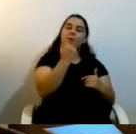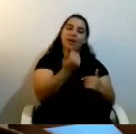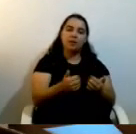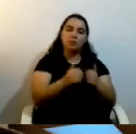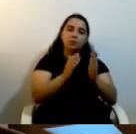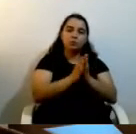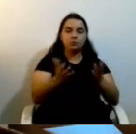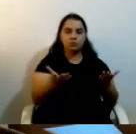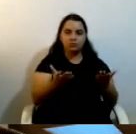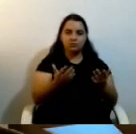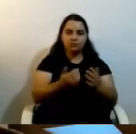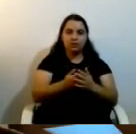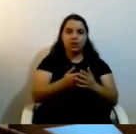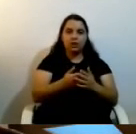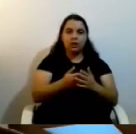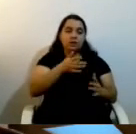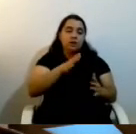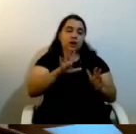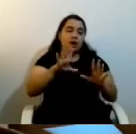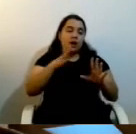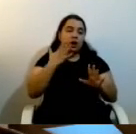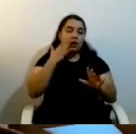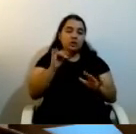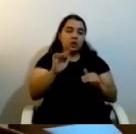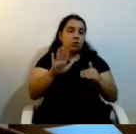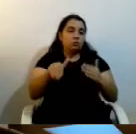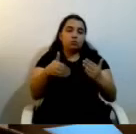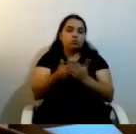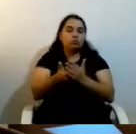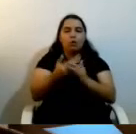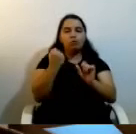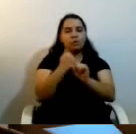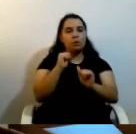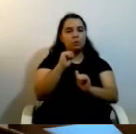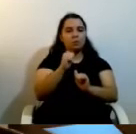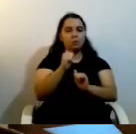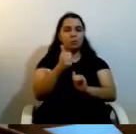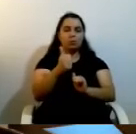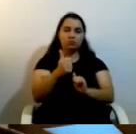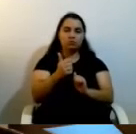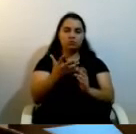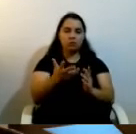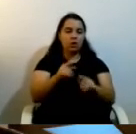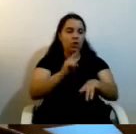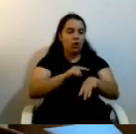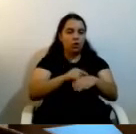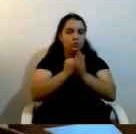work. Without sufficient assistance hours, without sufficient service